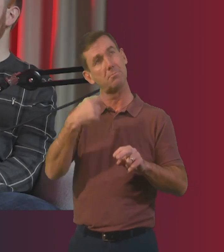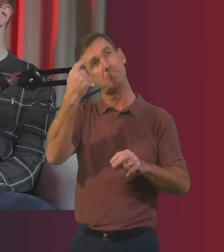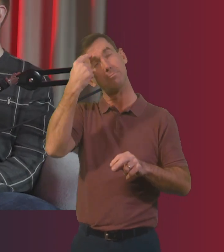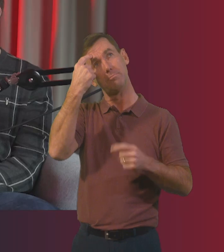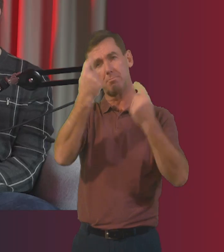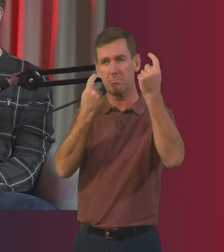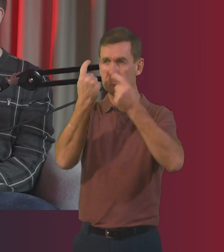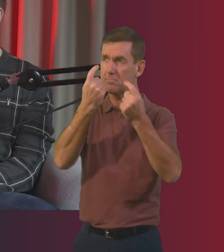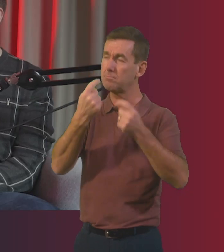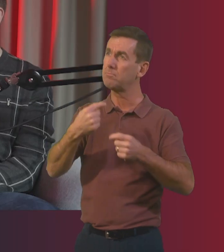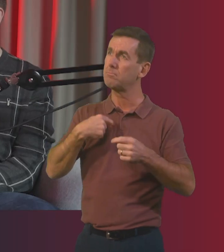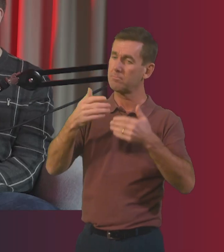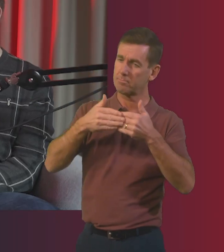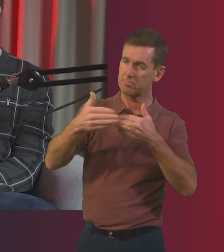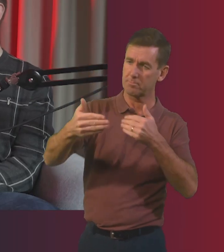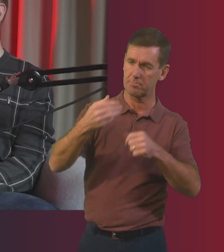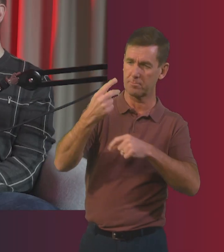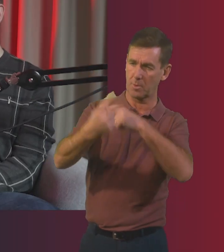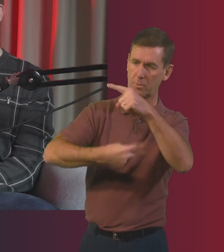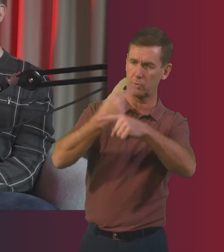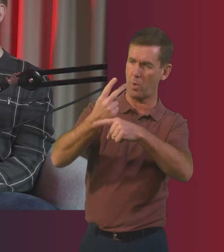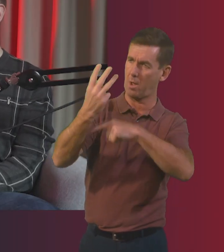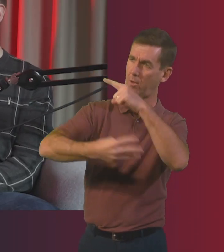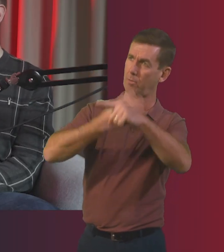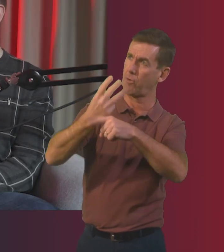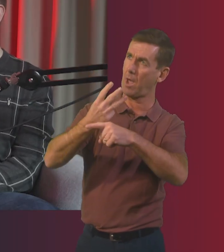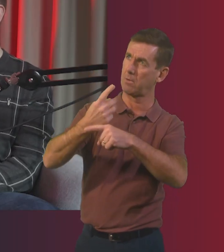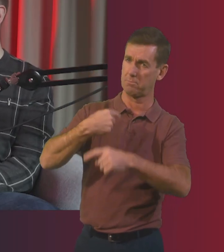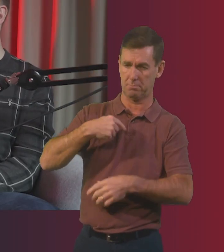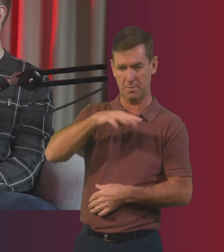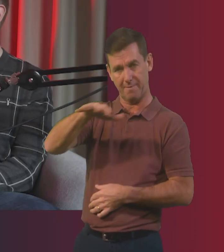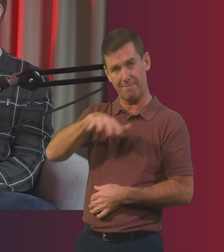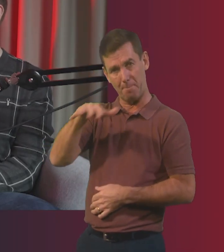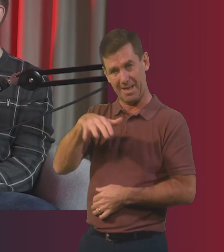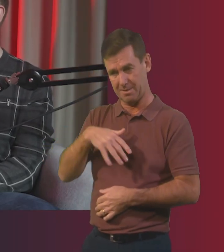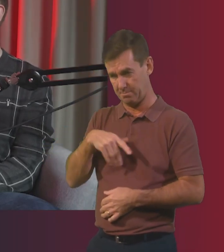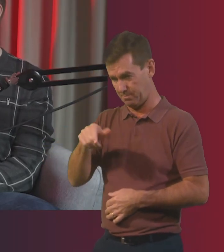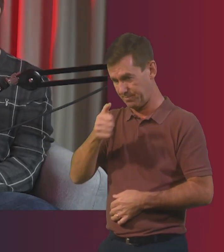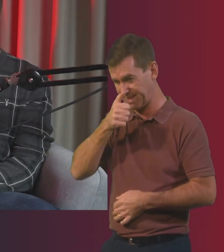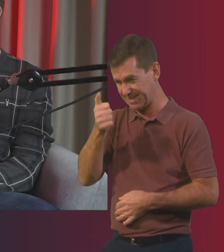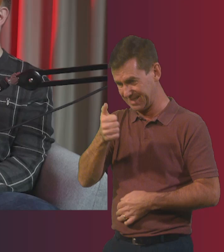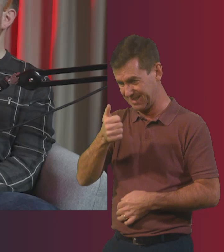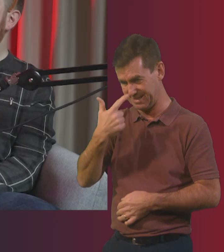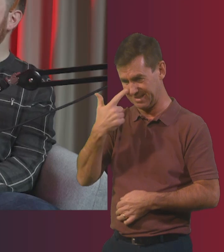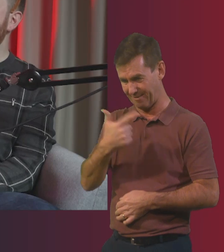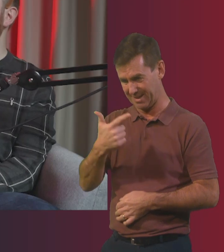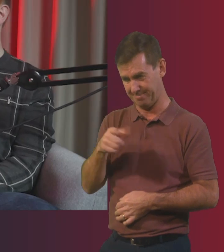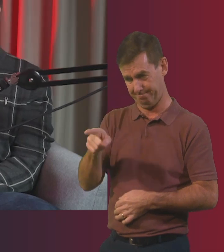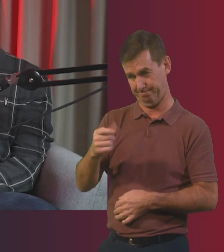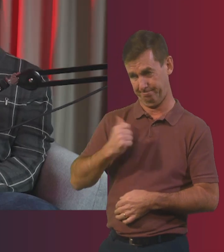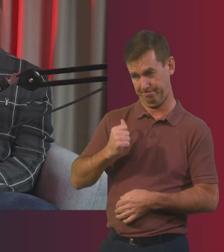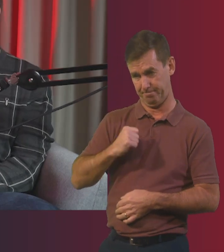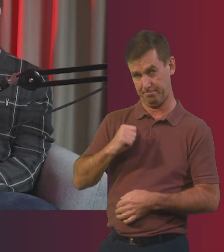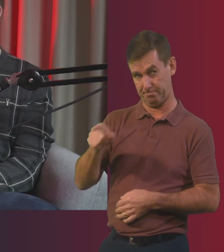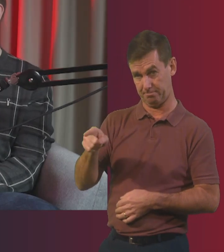about how your circumstances are going to change. That's one thing. So if you've got a member of the family who within the next year or two is going to learn to drive, will they want to